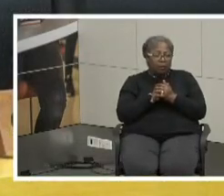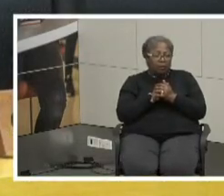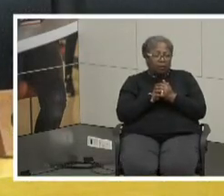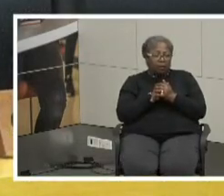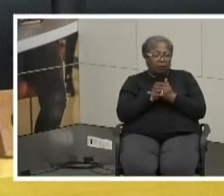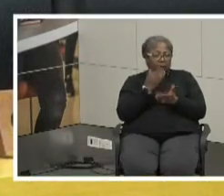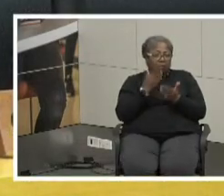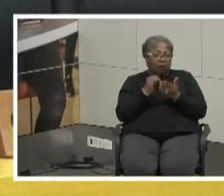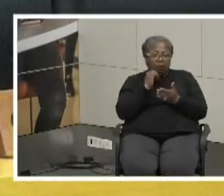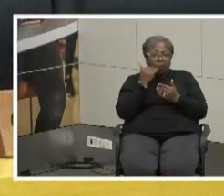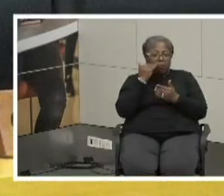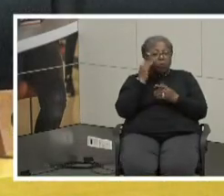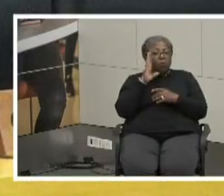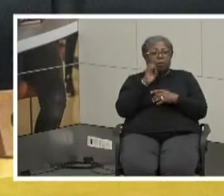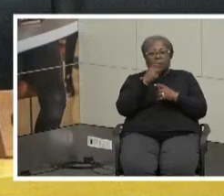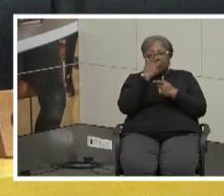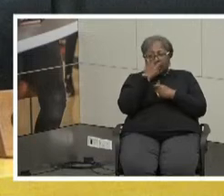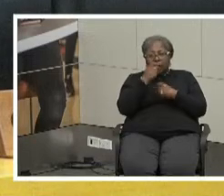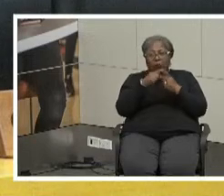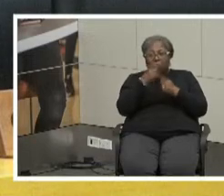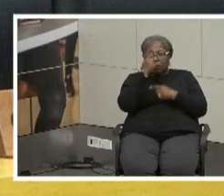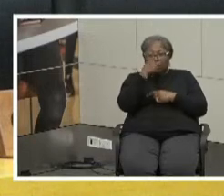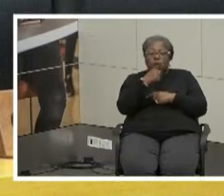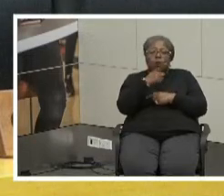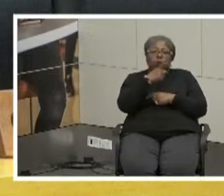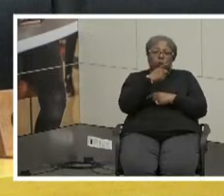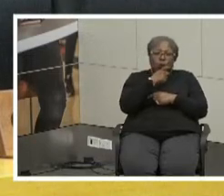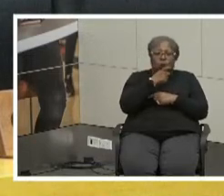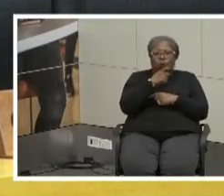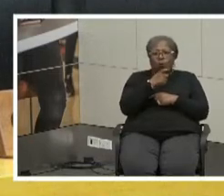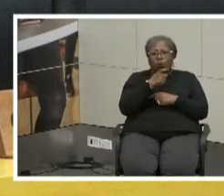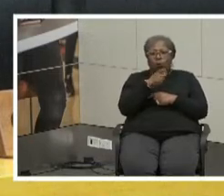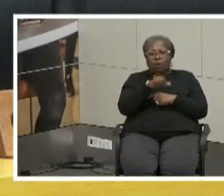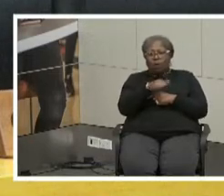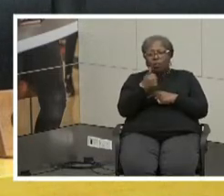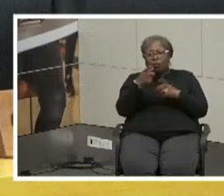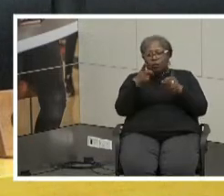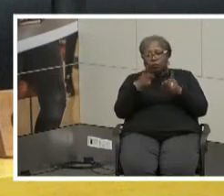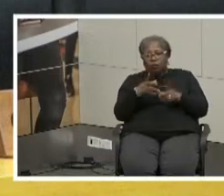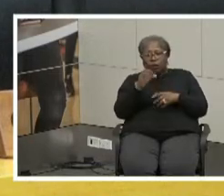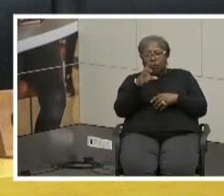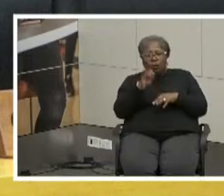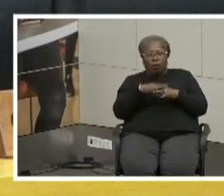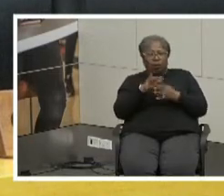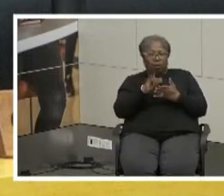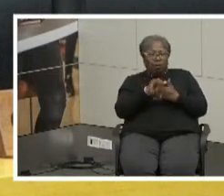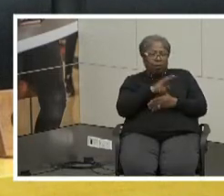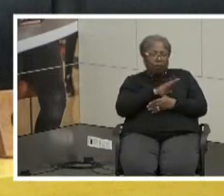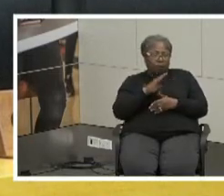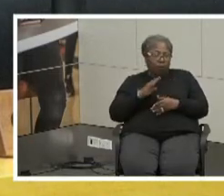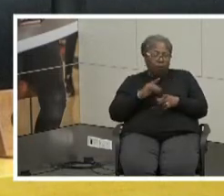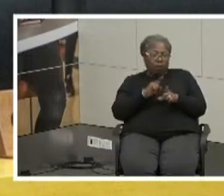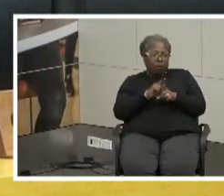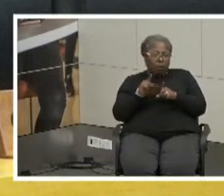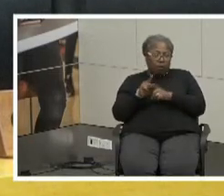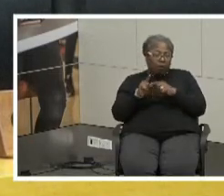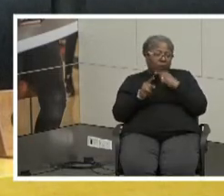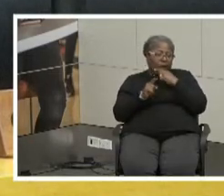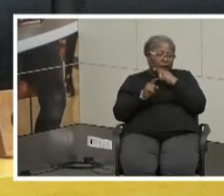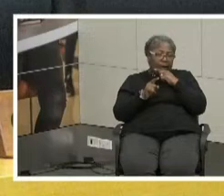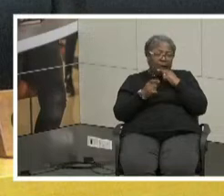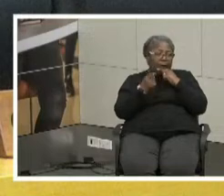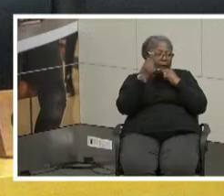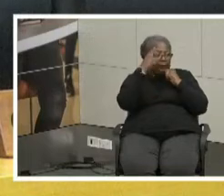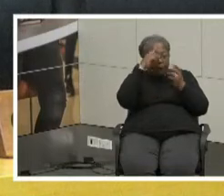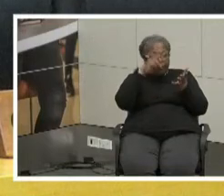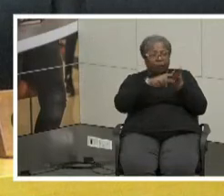you may not know this but it'd be interesting to understand who is who the rest of the directors are on that board as well just for again just to understand